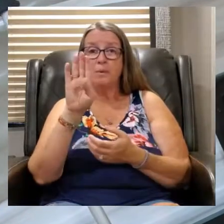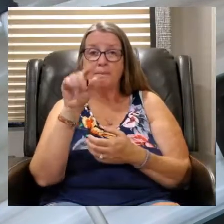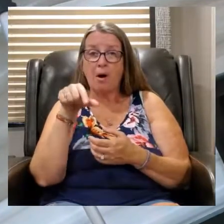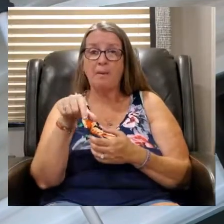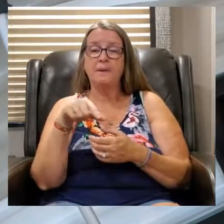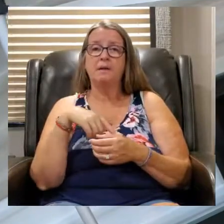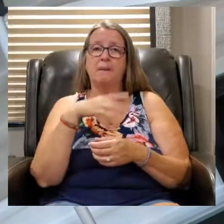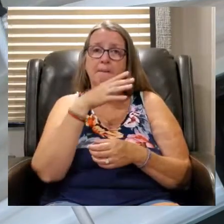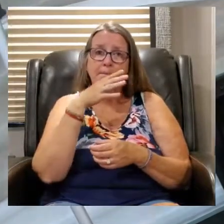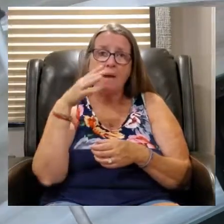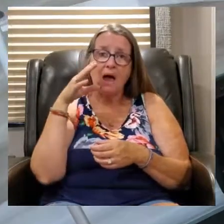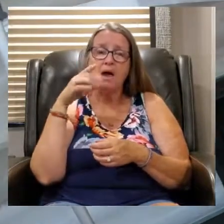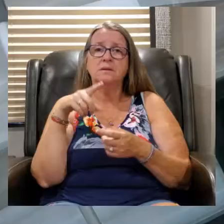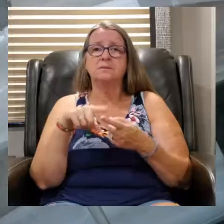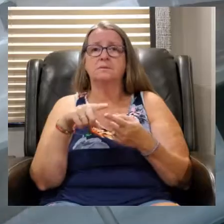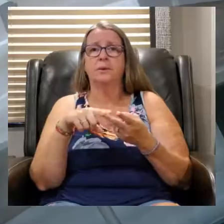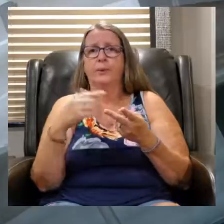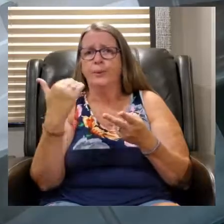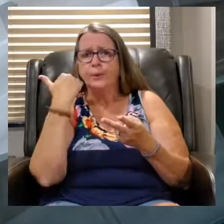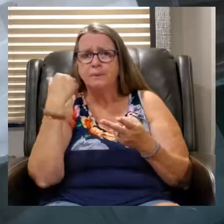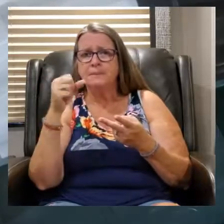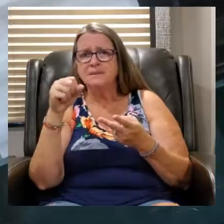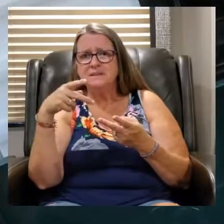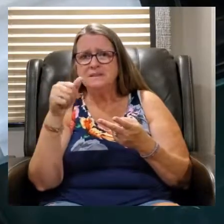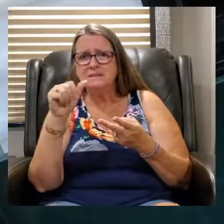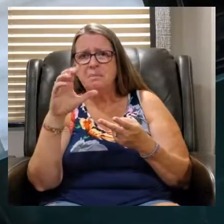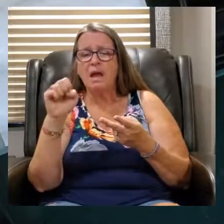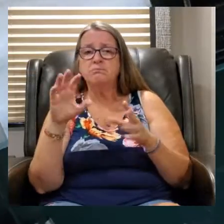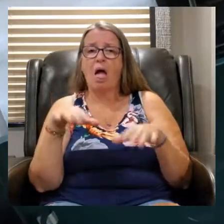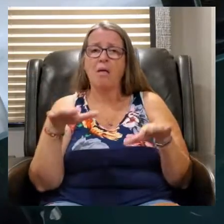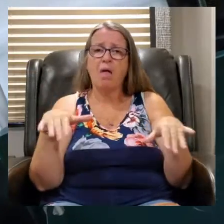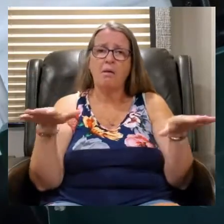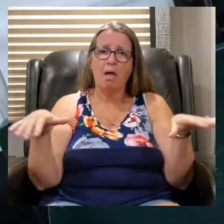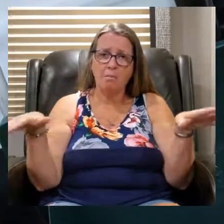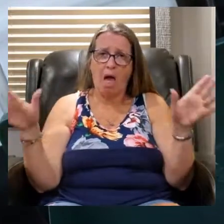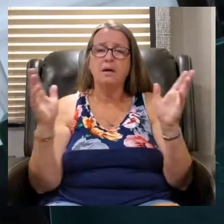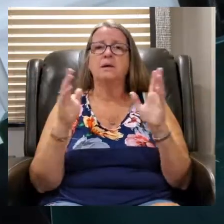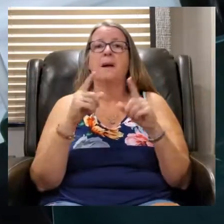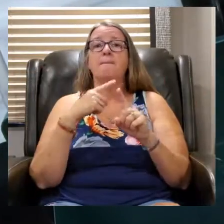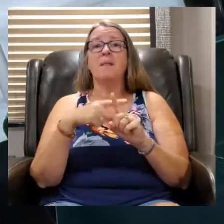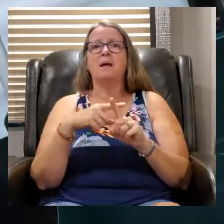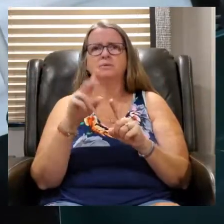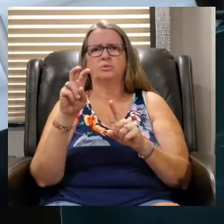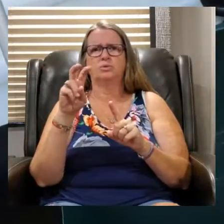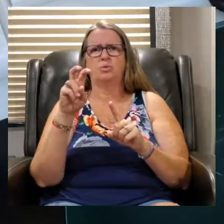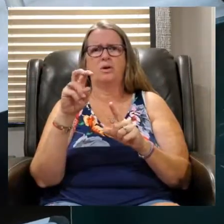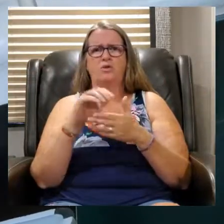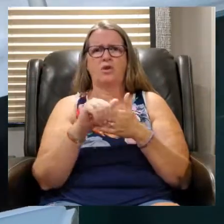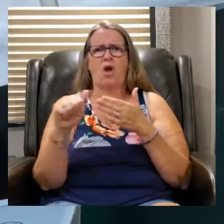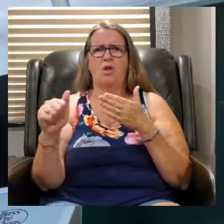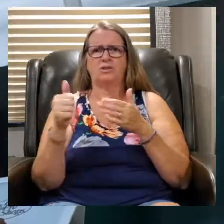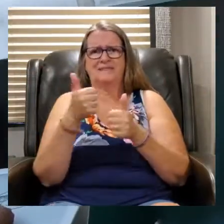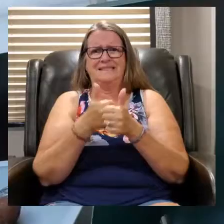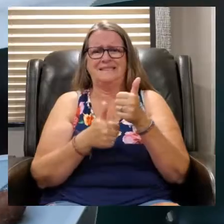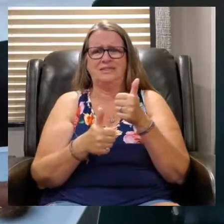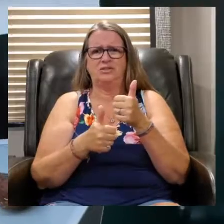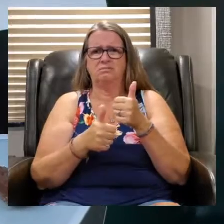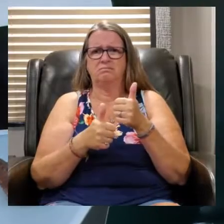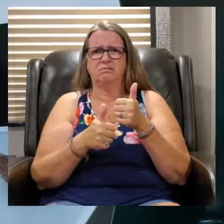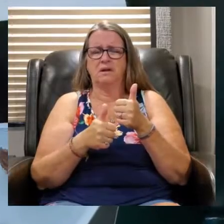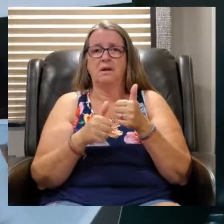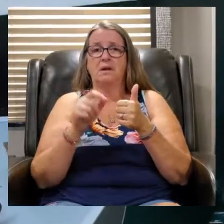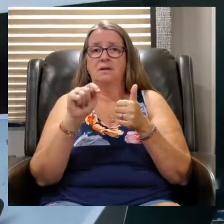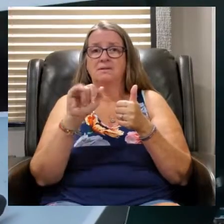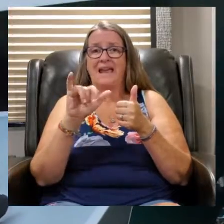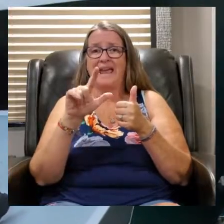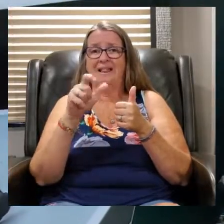frustrated with your barbecues and the mess and how much space it takes, blah, blah, blah, blah. And plus $200 a throw.